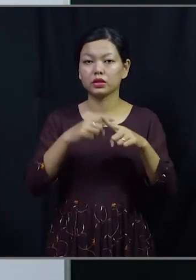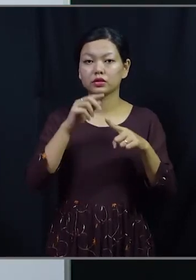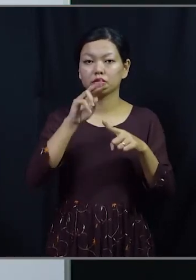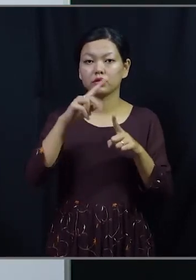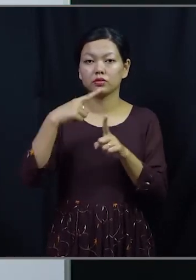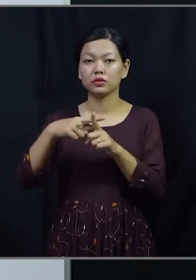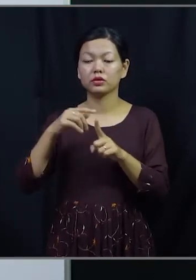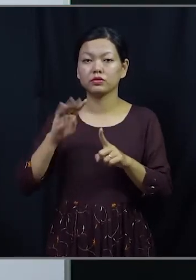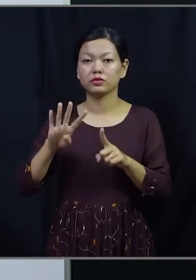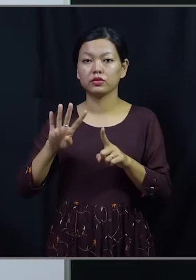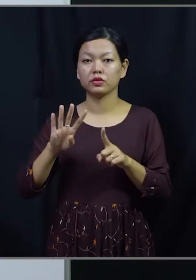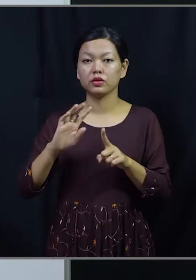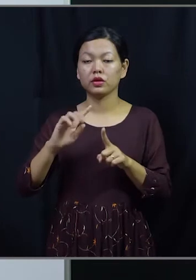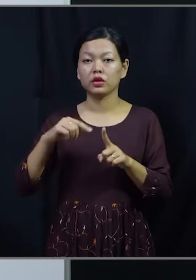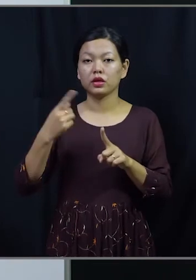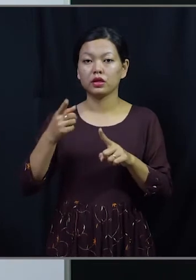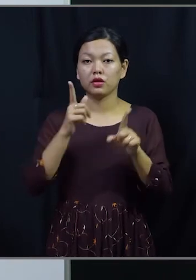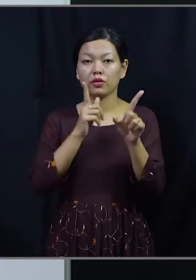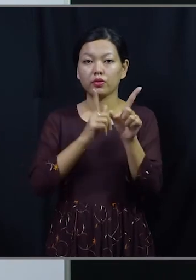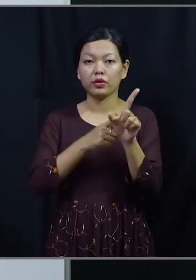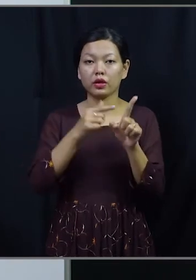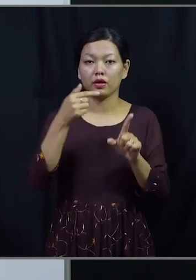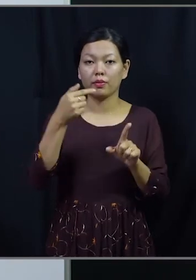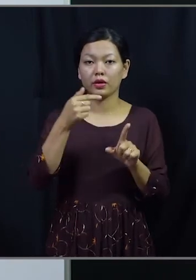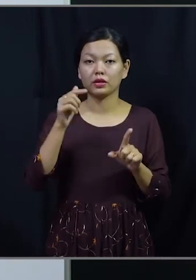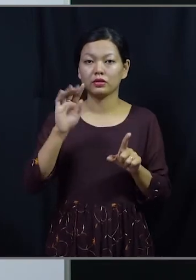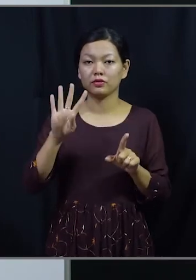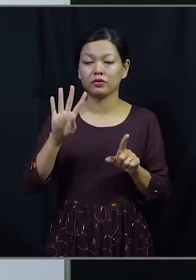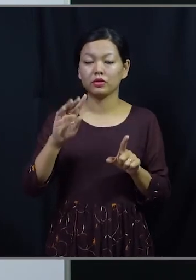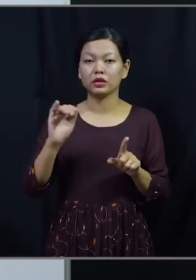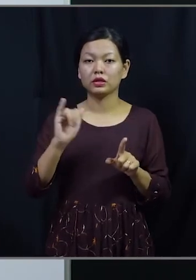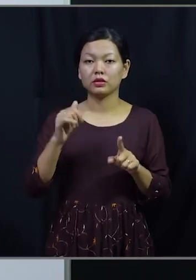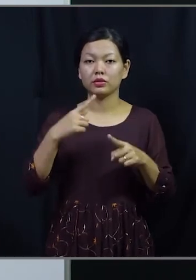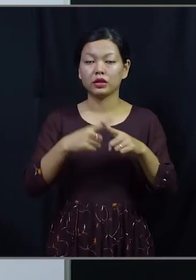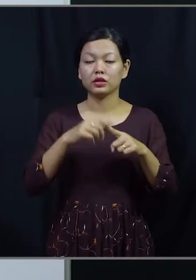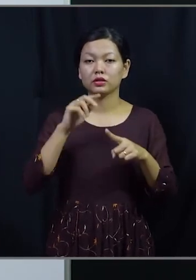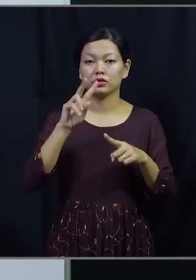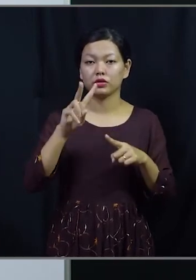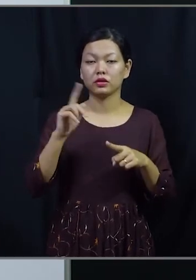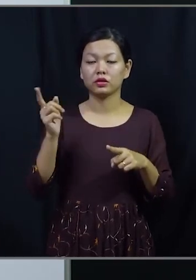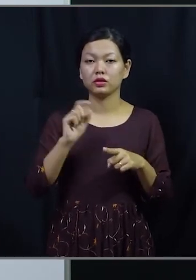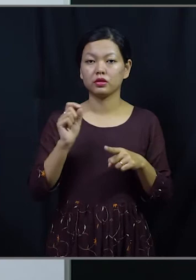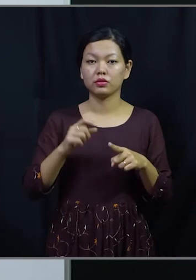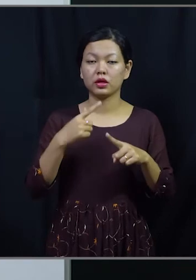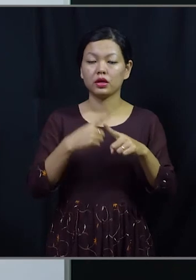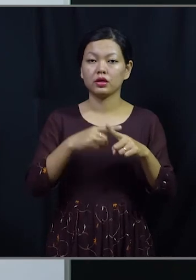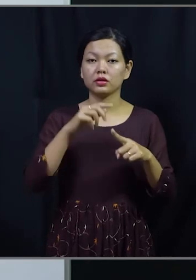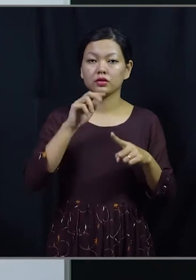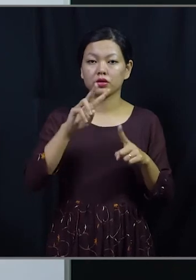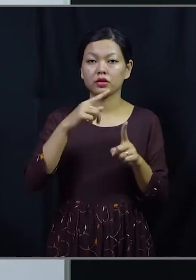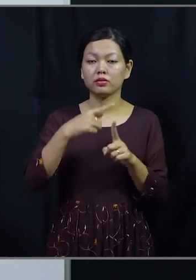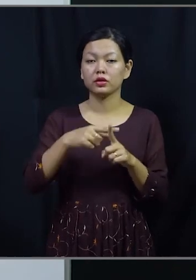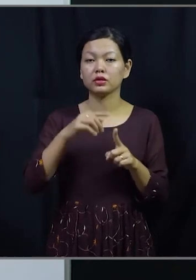4, then y minus 4 is x squared. We can write this one as x squared equal to y minus